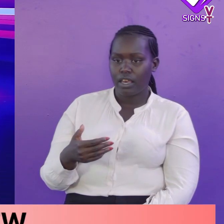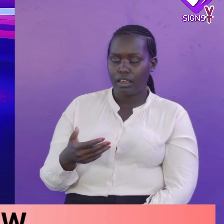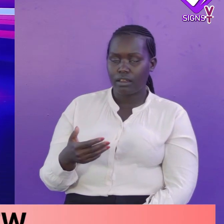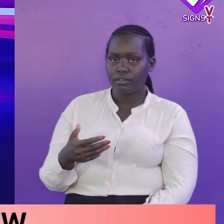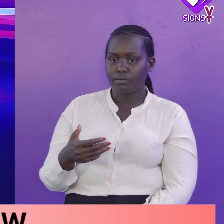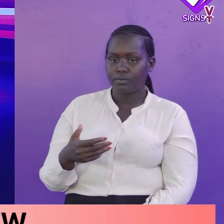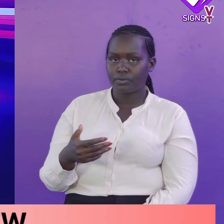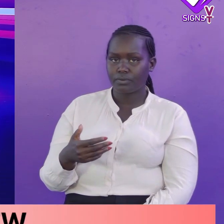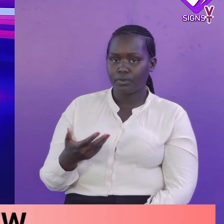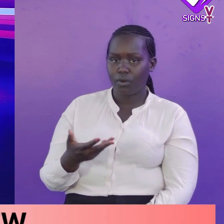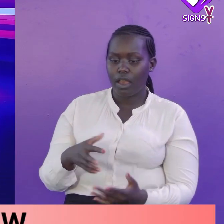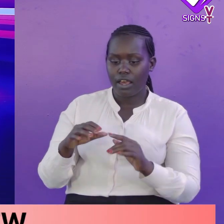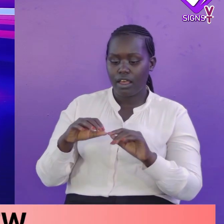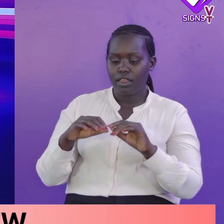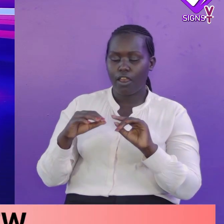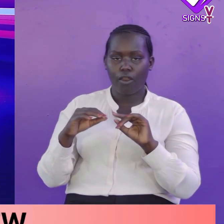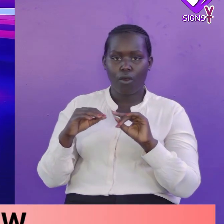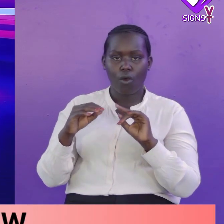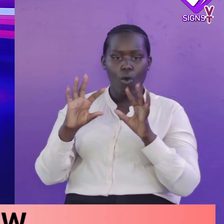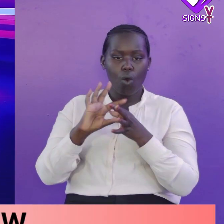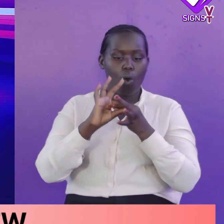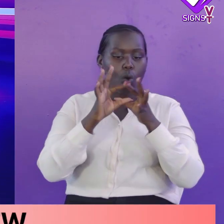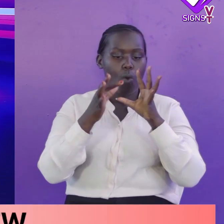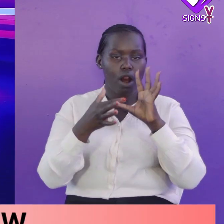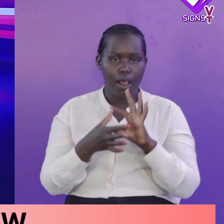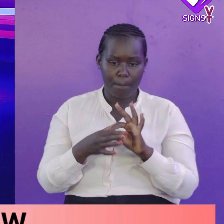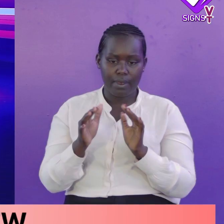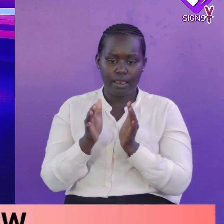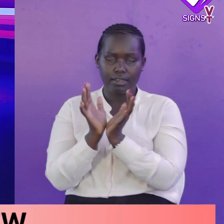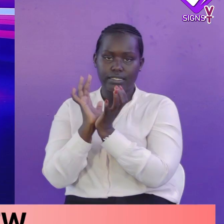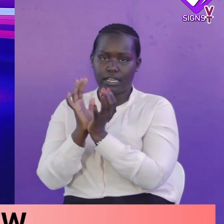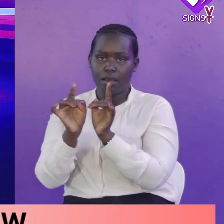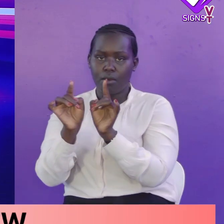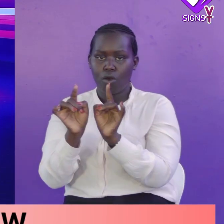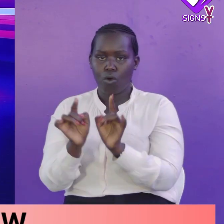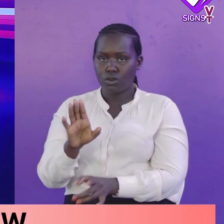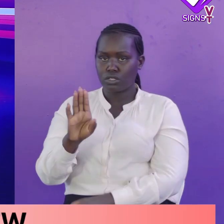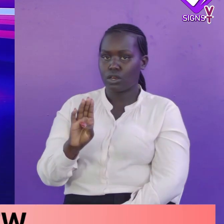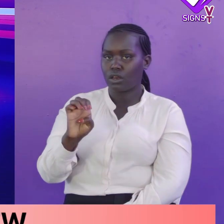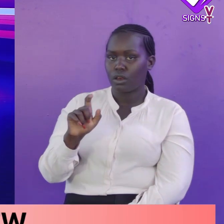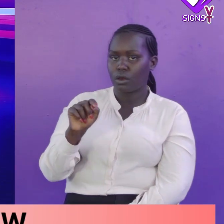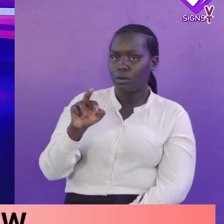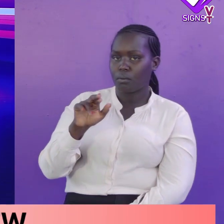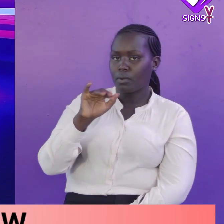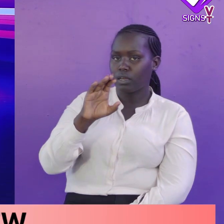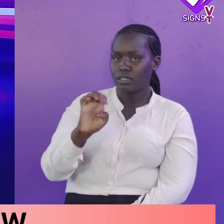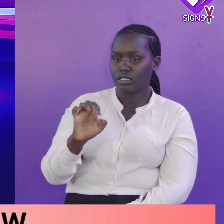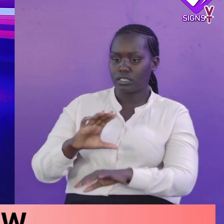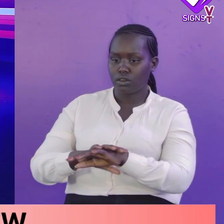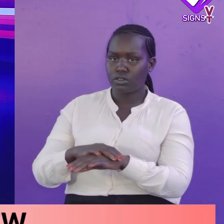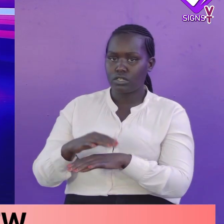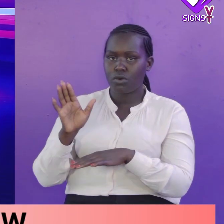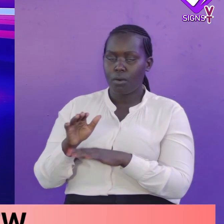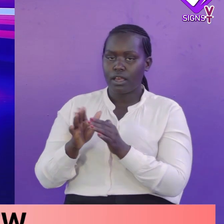sprint at the Olympic Stadium. Then Beatrice Chebet also stormed victory in the women's